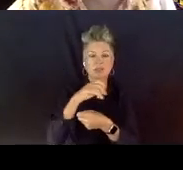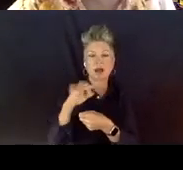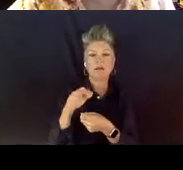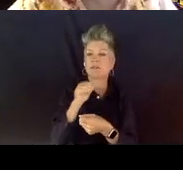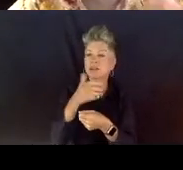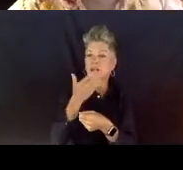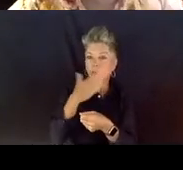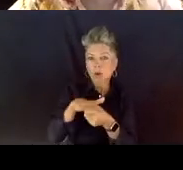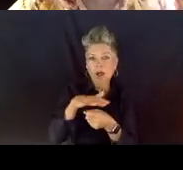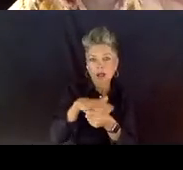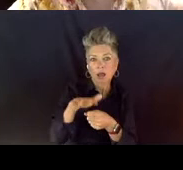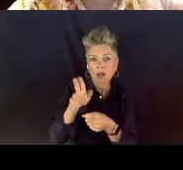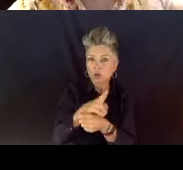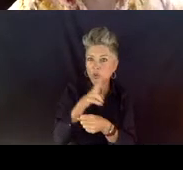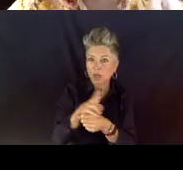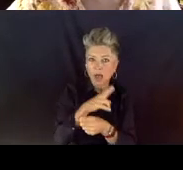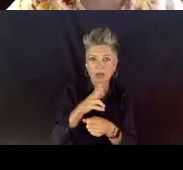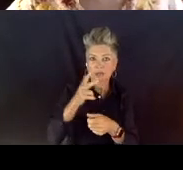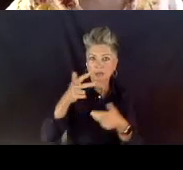the city and created these